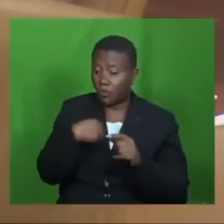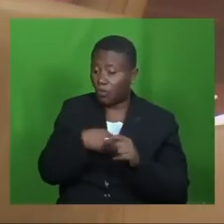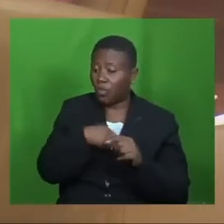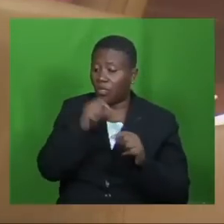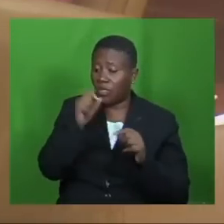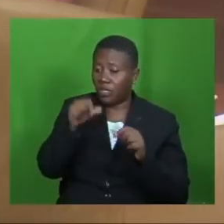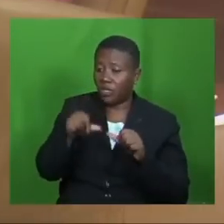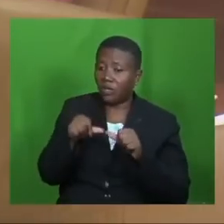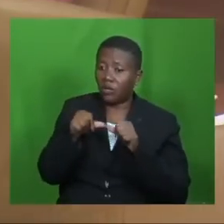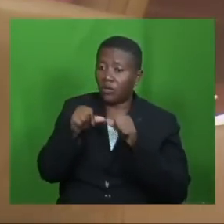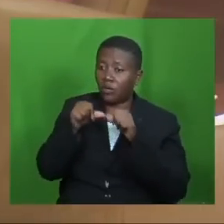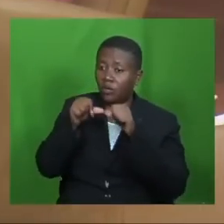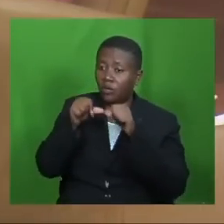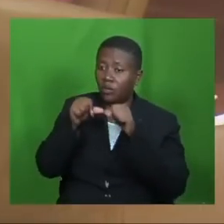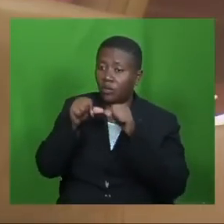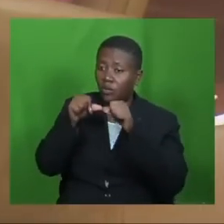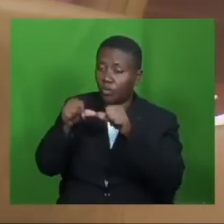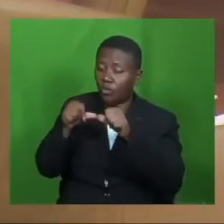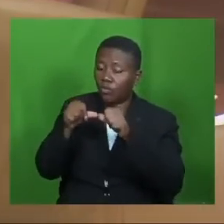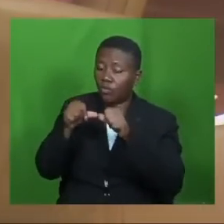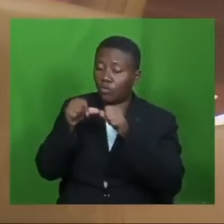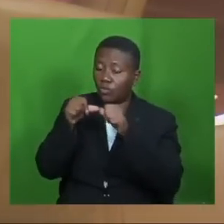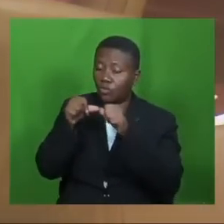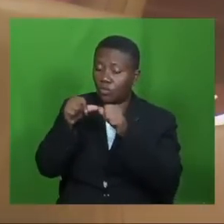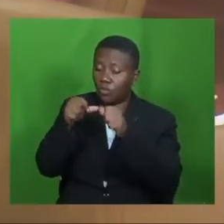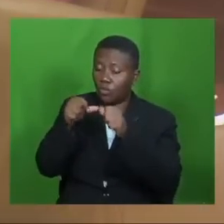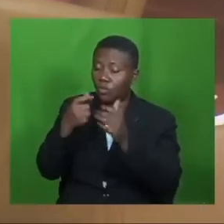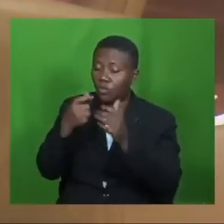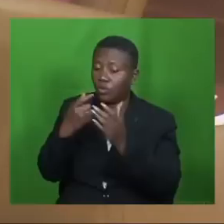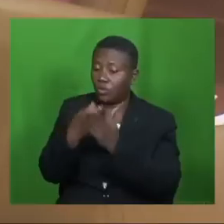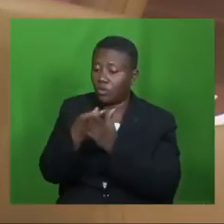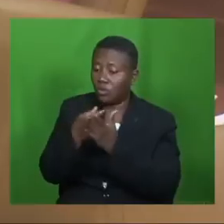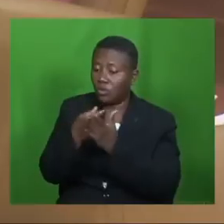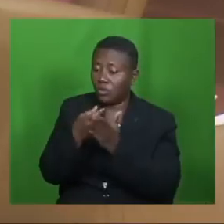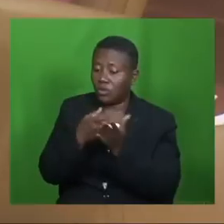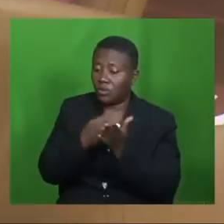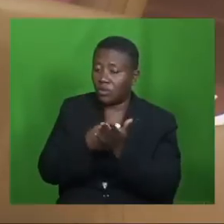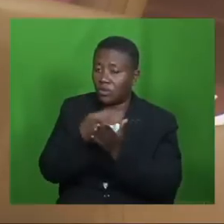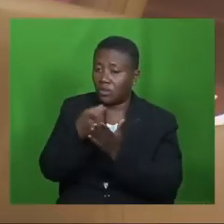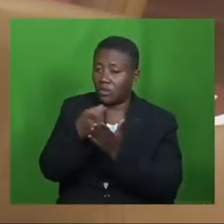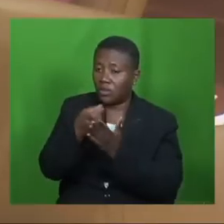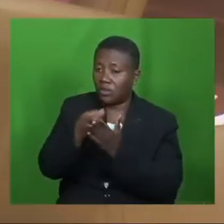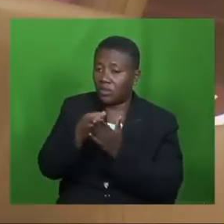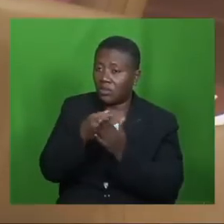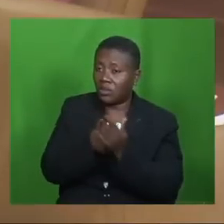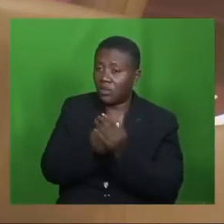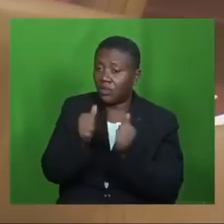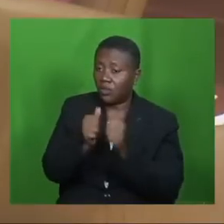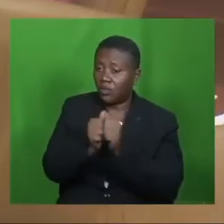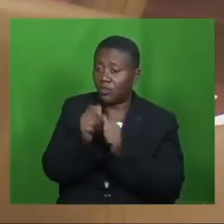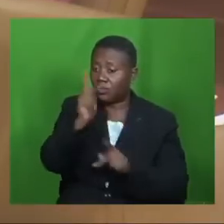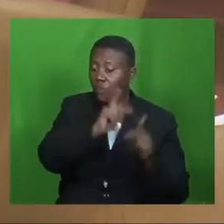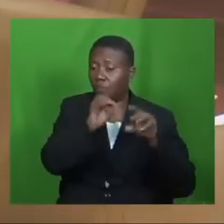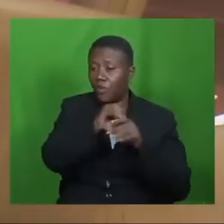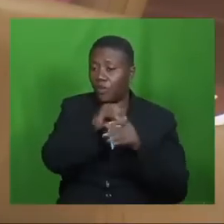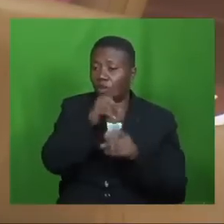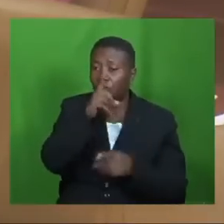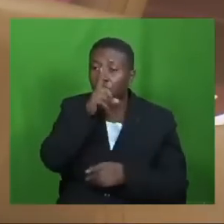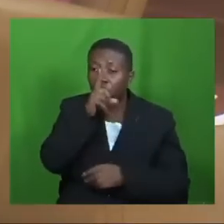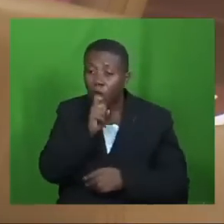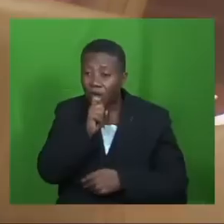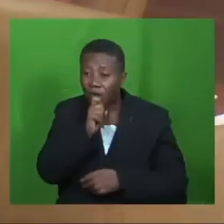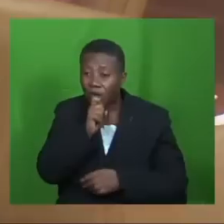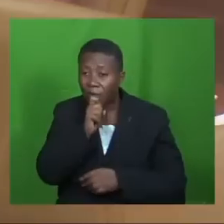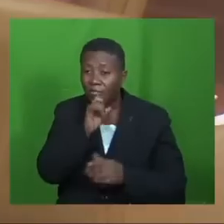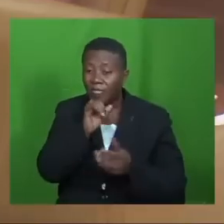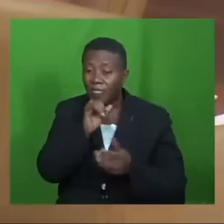Qataris with the hope that, of course, having participated